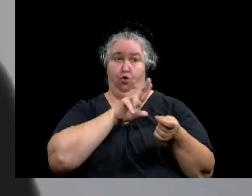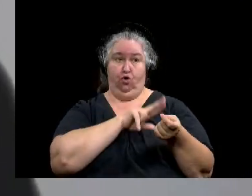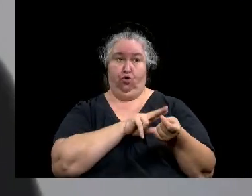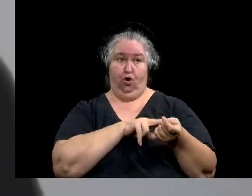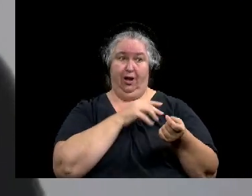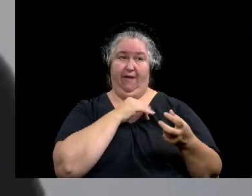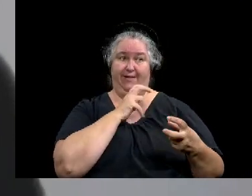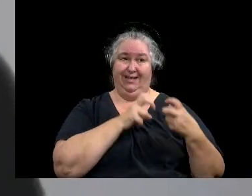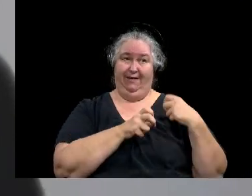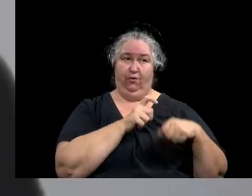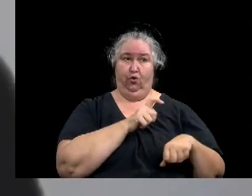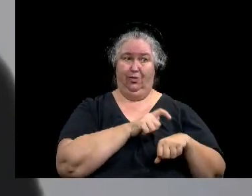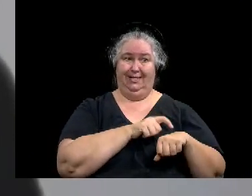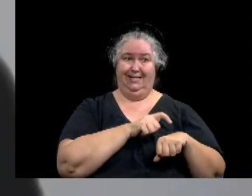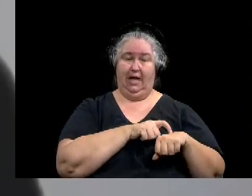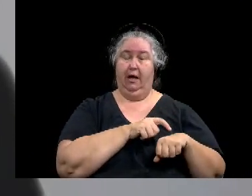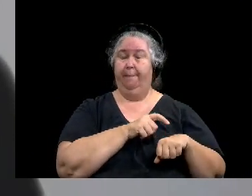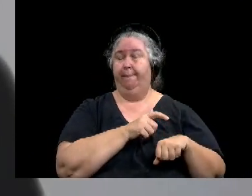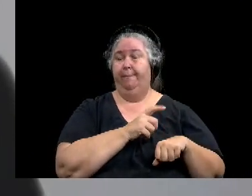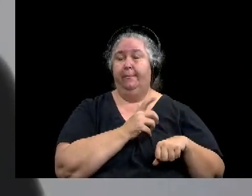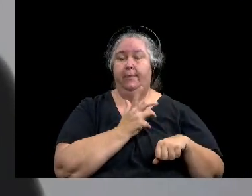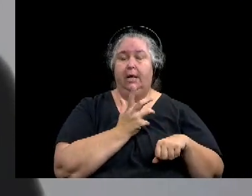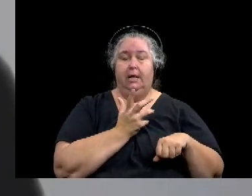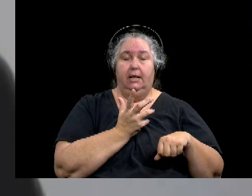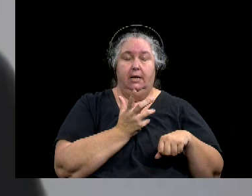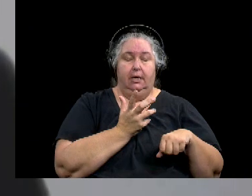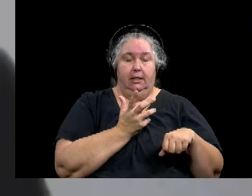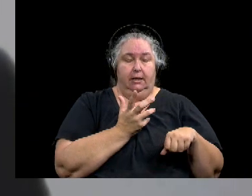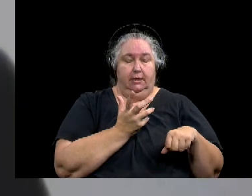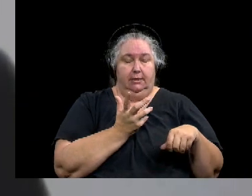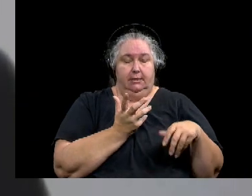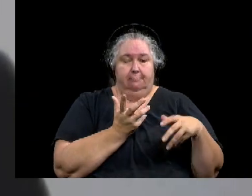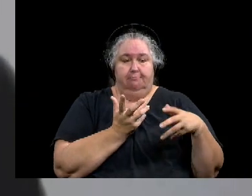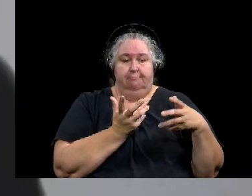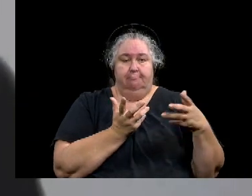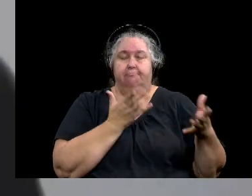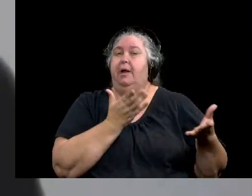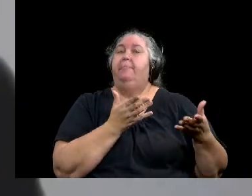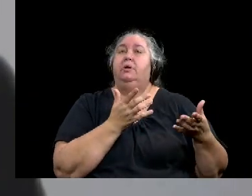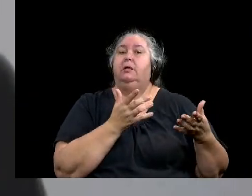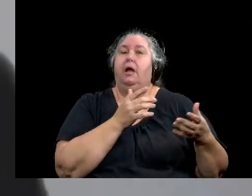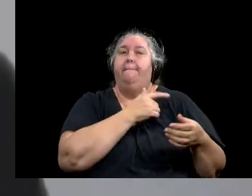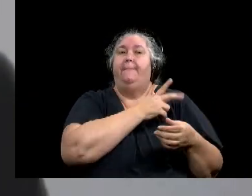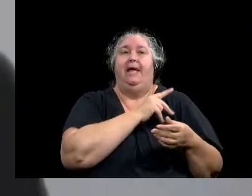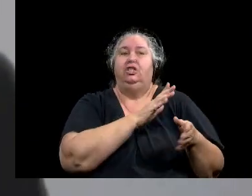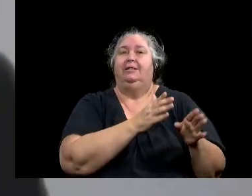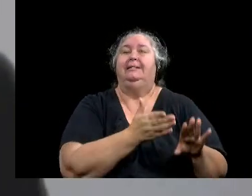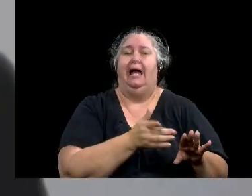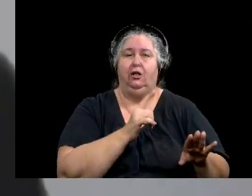difficult time because of, let's say you've lost a patient and you feel